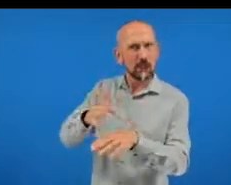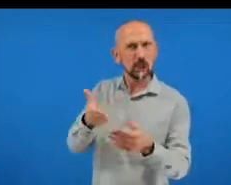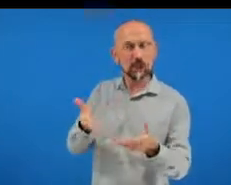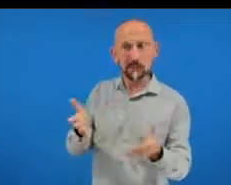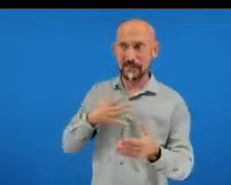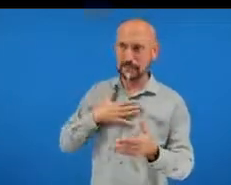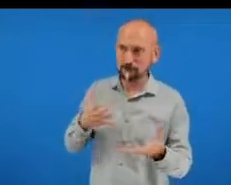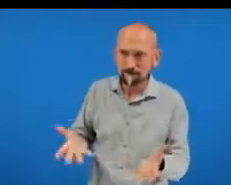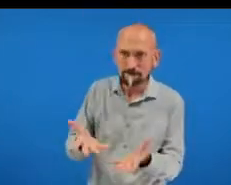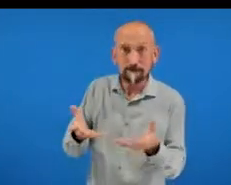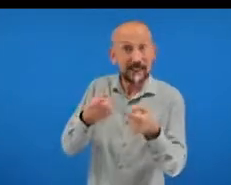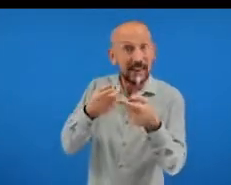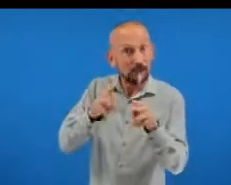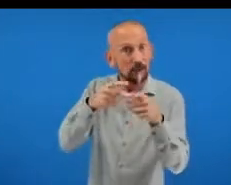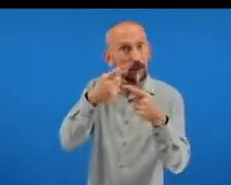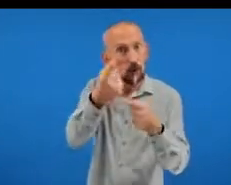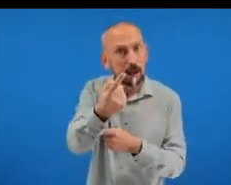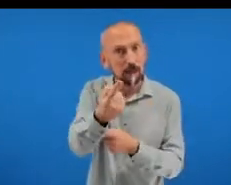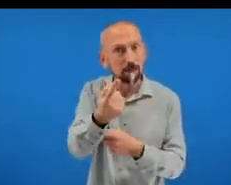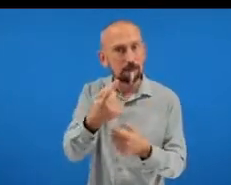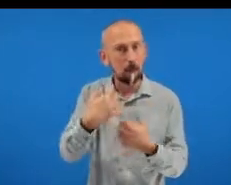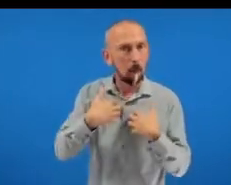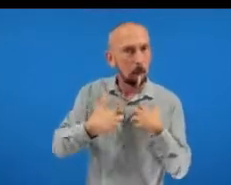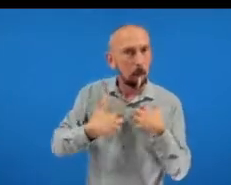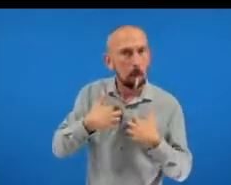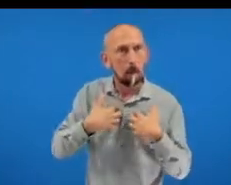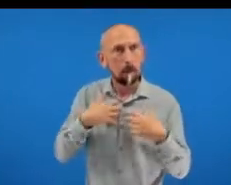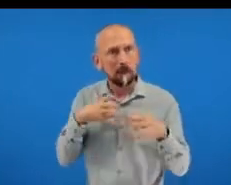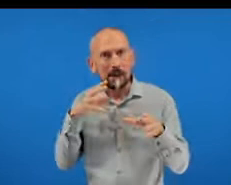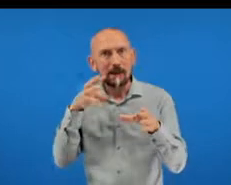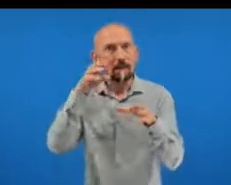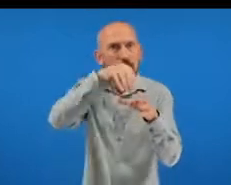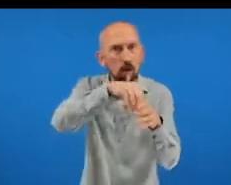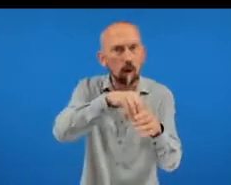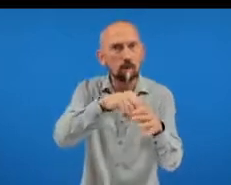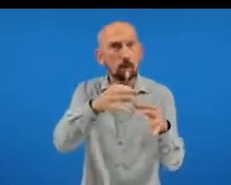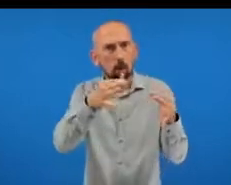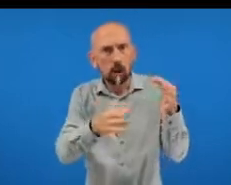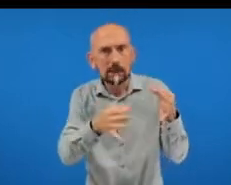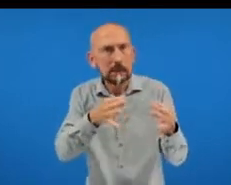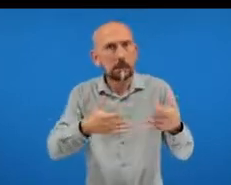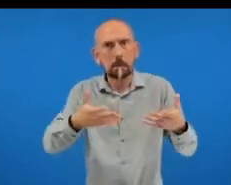aspiration to become involved in politics in whatever